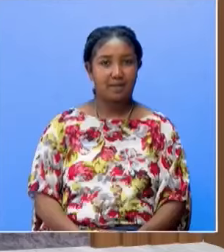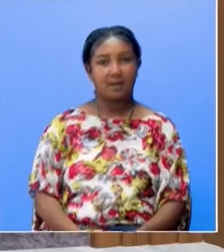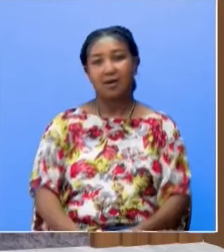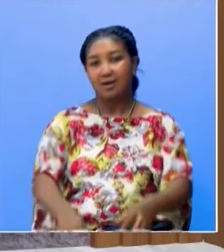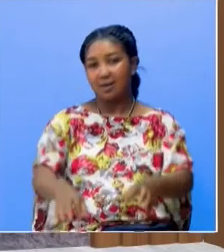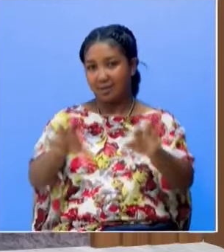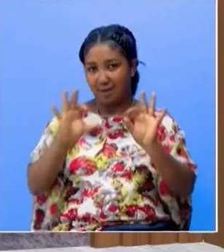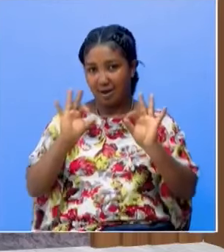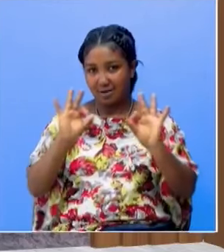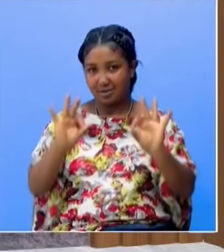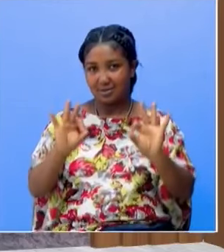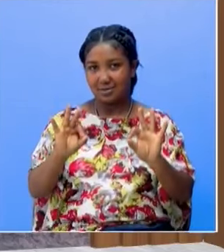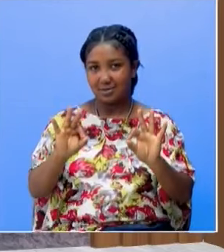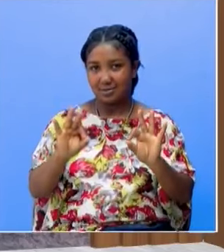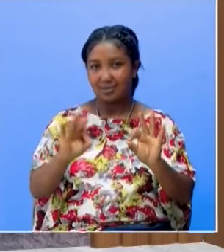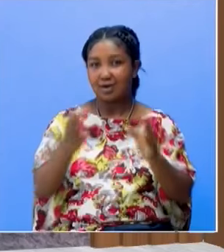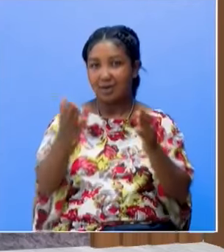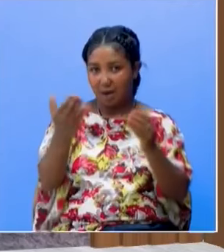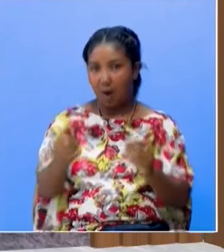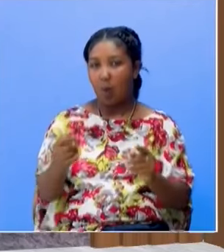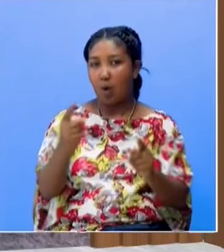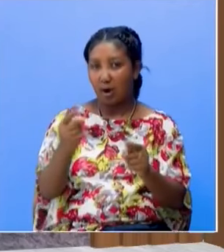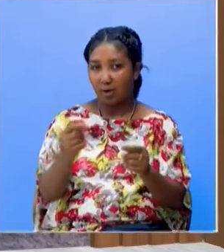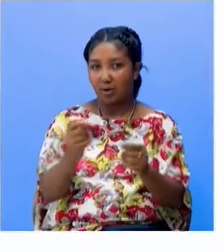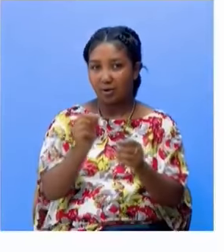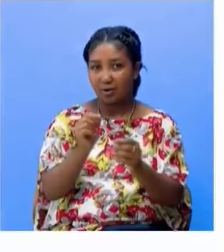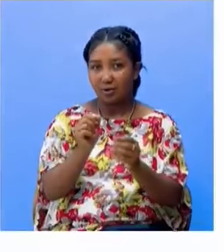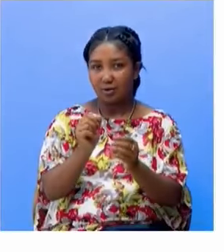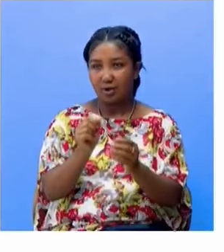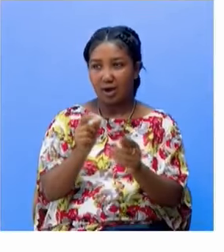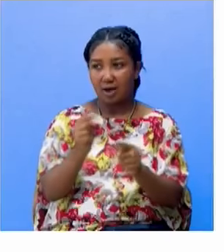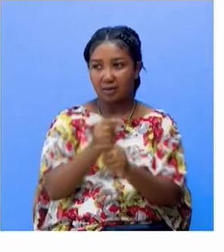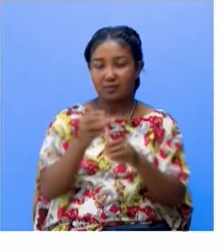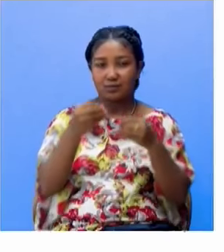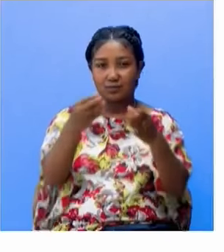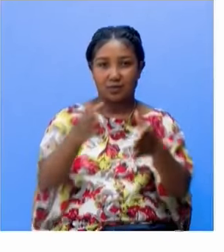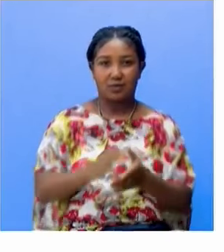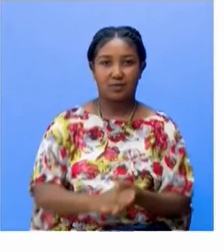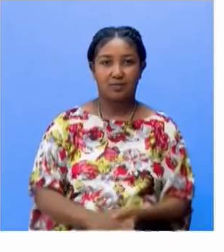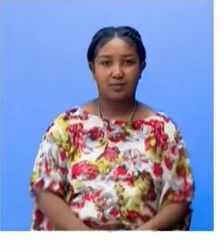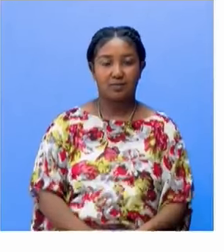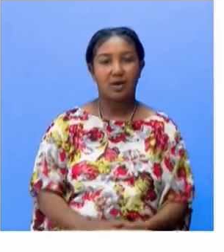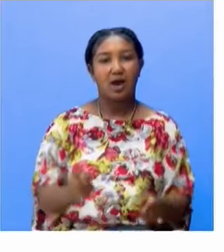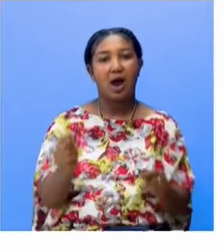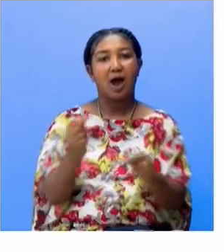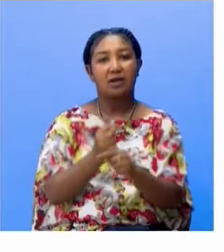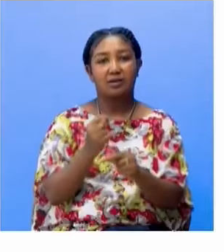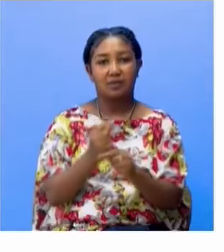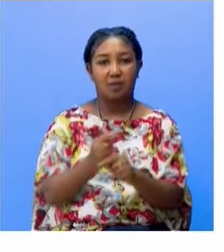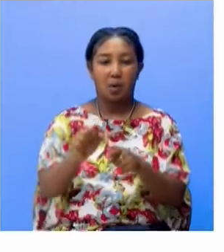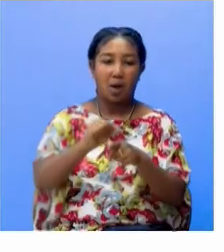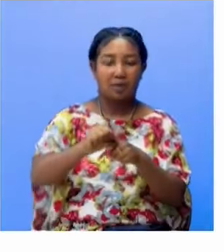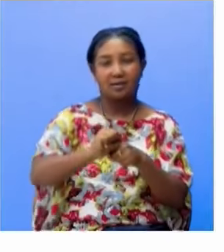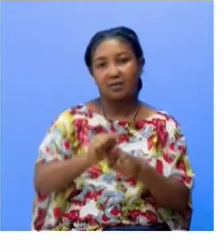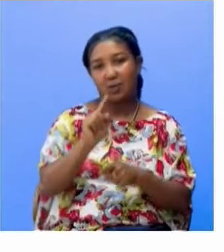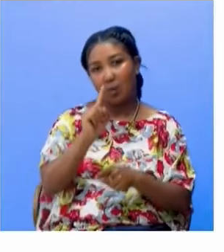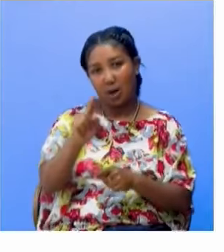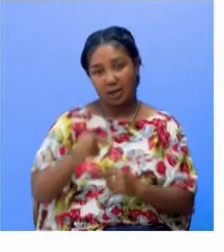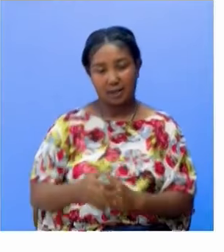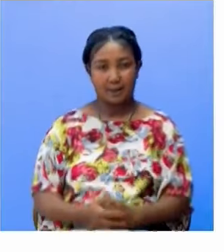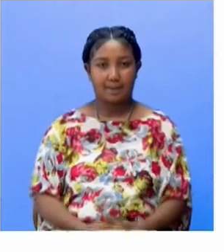Nice. Now one give you an activity, okay? An activity. Activity 1.